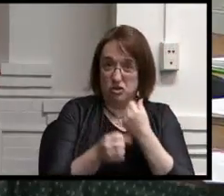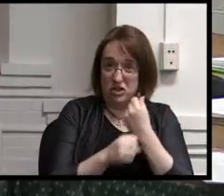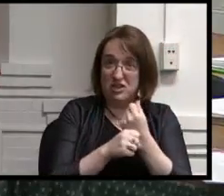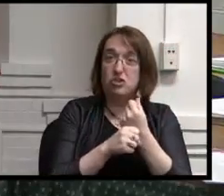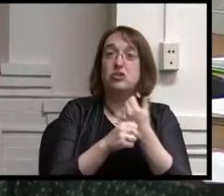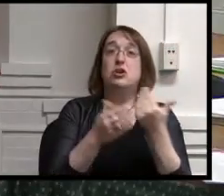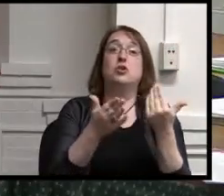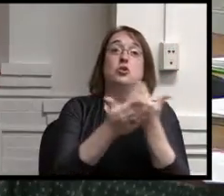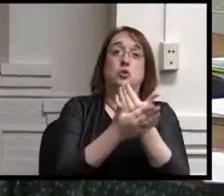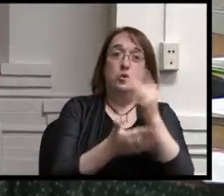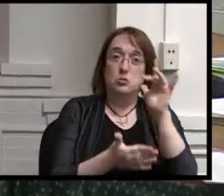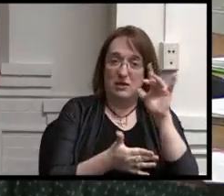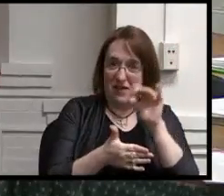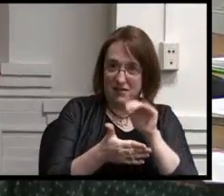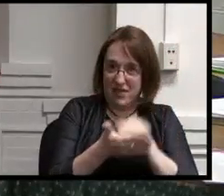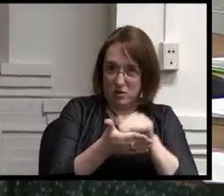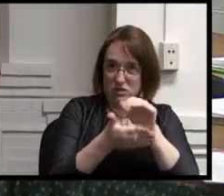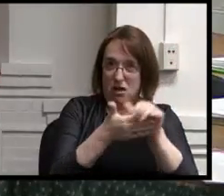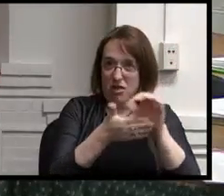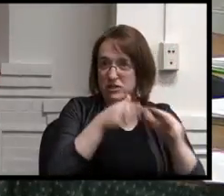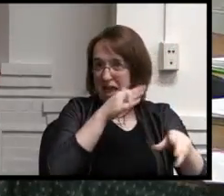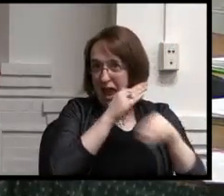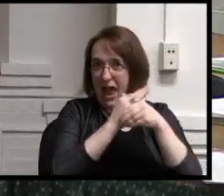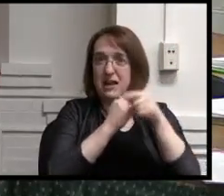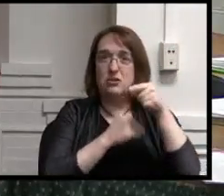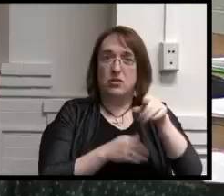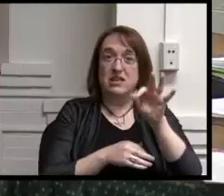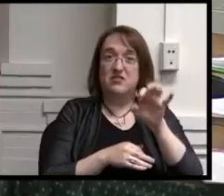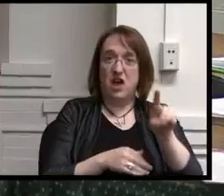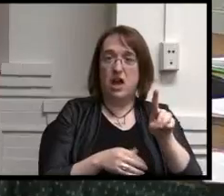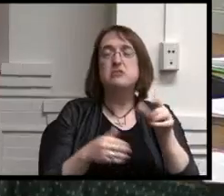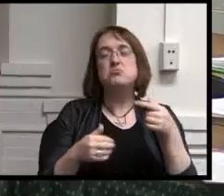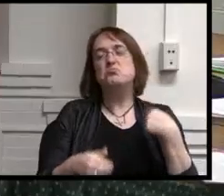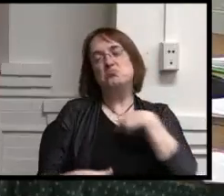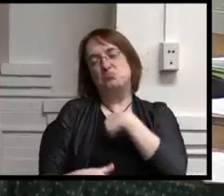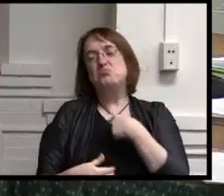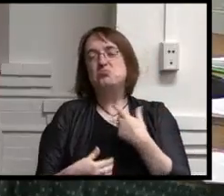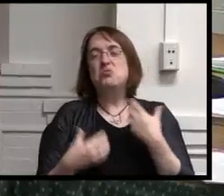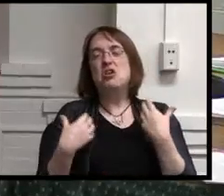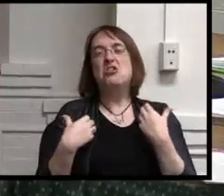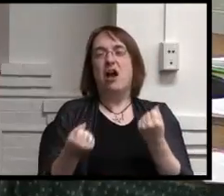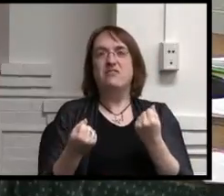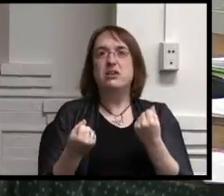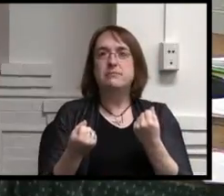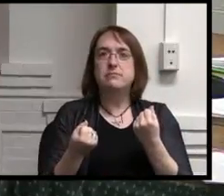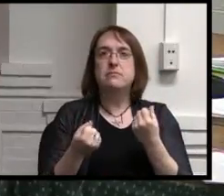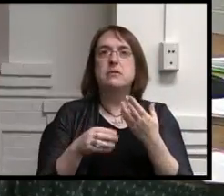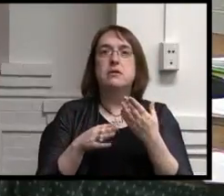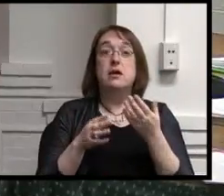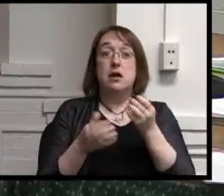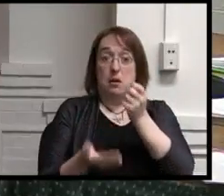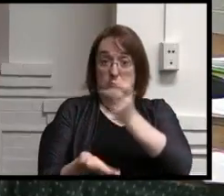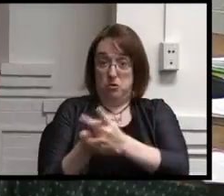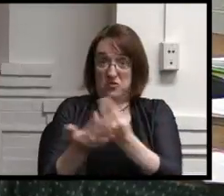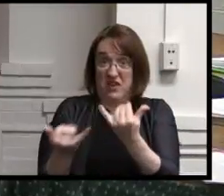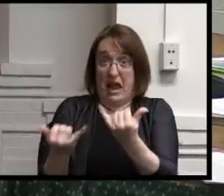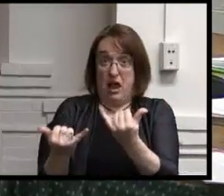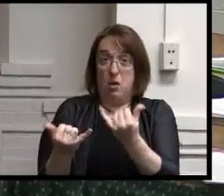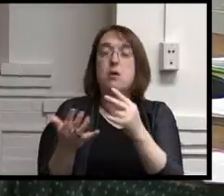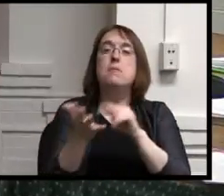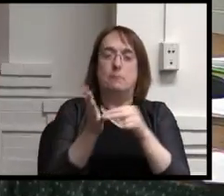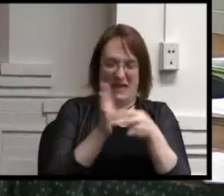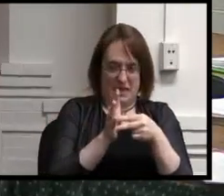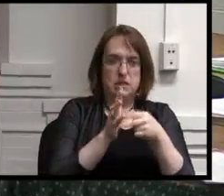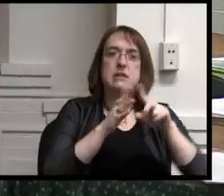additional $25,000 being added into this fund makes us completely confident that if you approve the plan tonight, we can implement